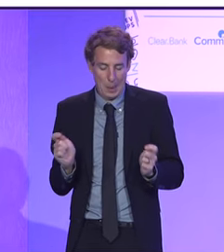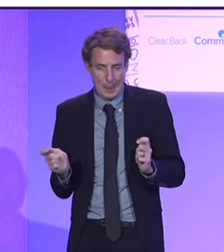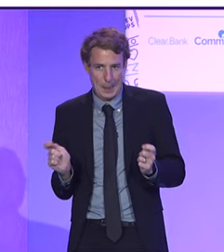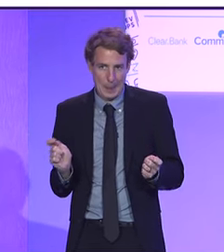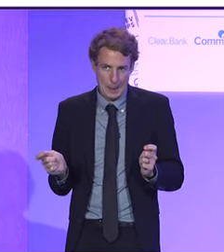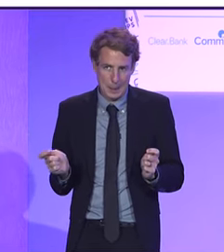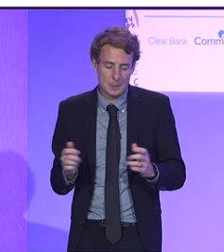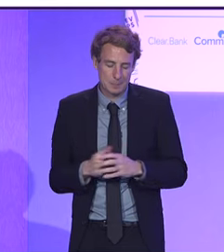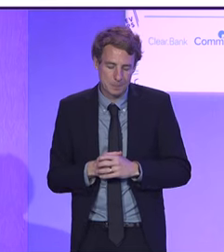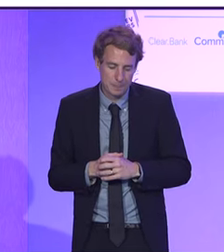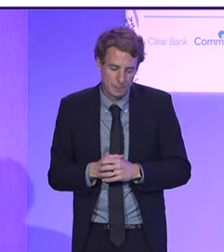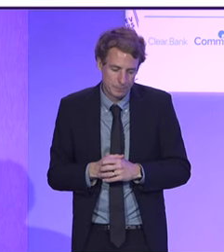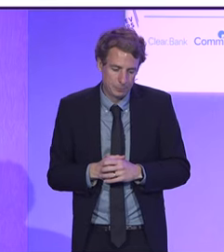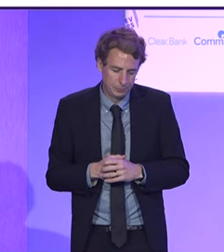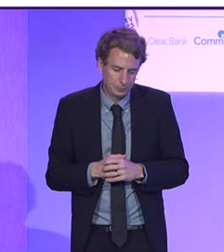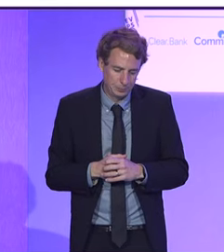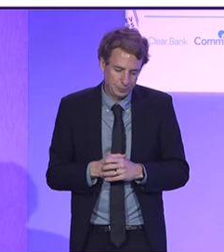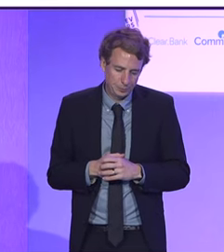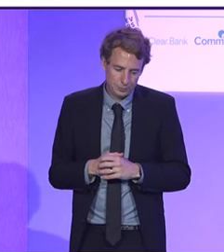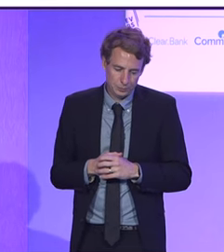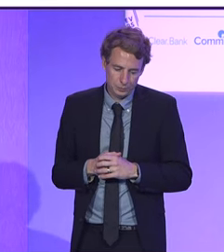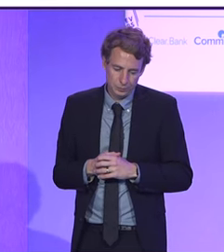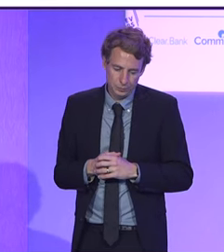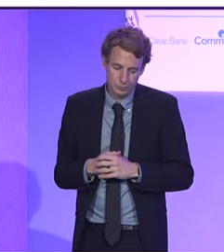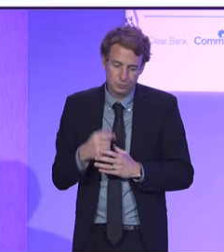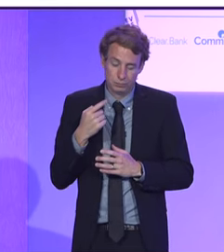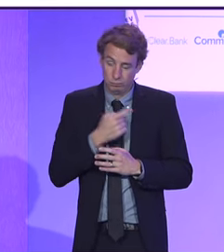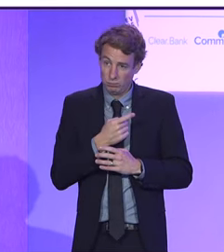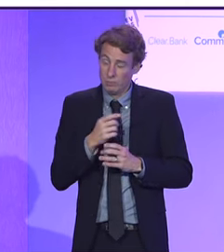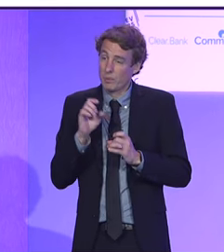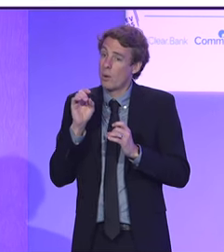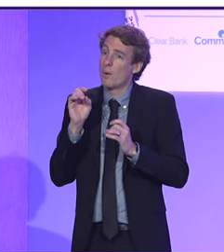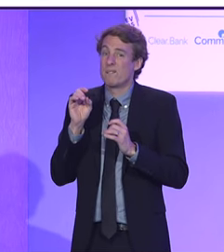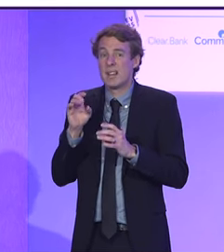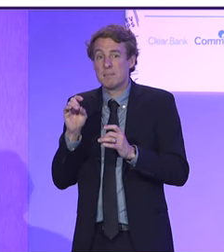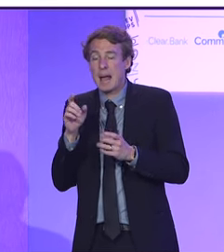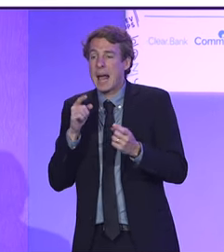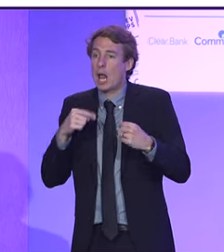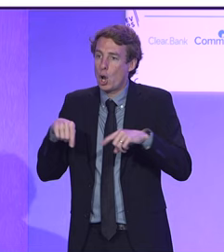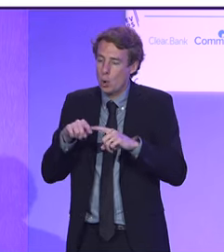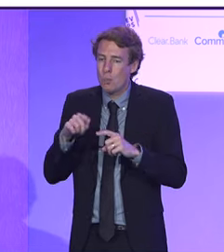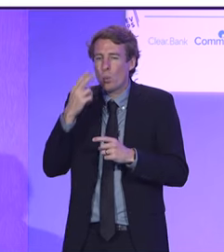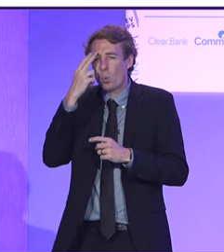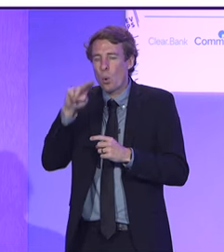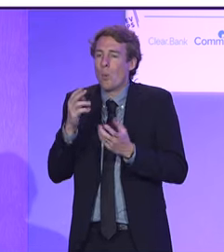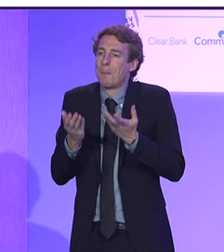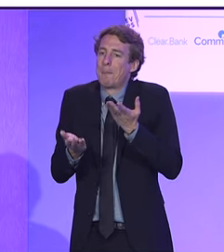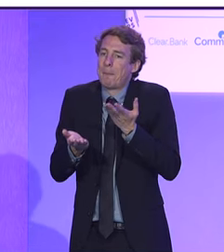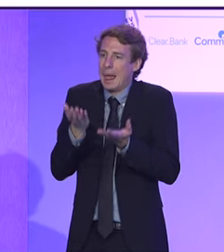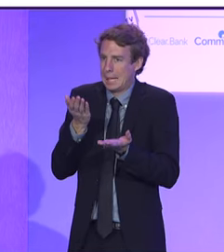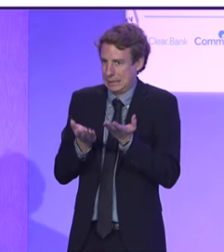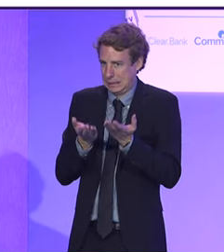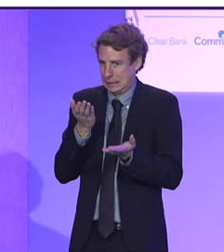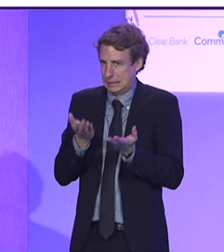And okay, so this feedback loop is called a balancing feedback loop because it seeks to stabilize